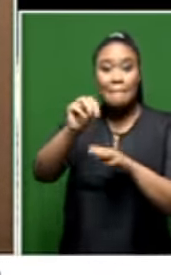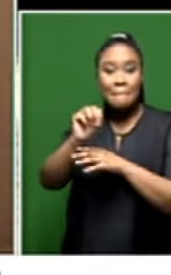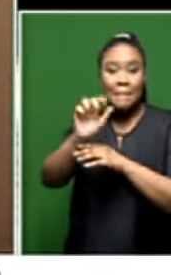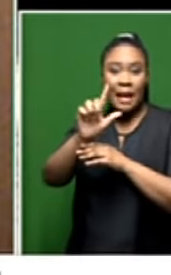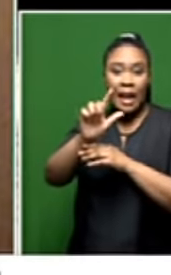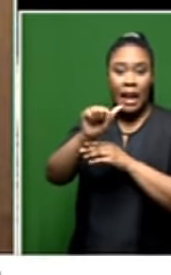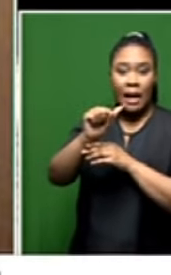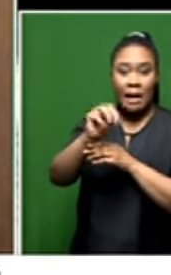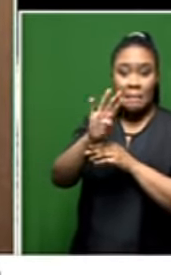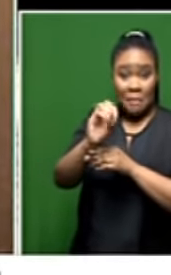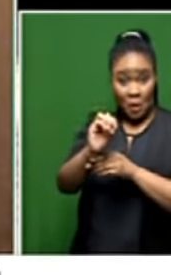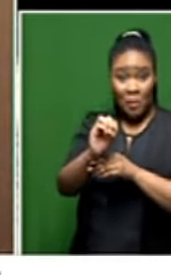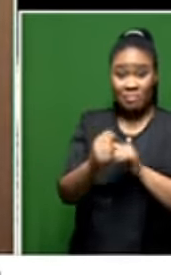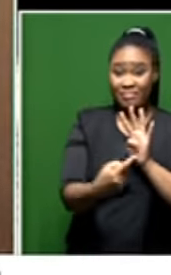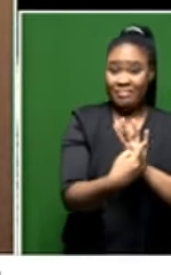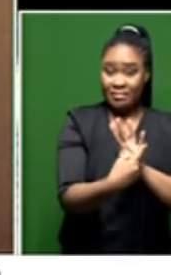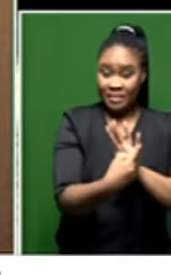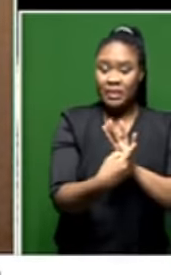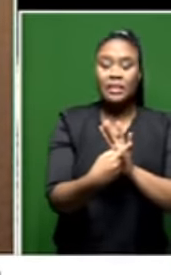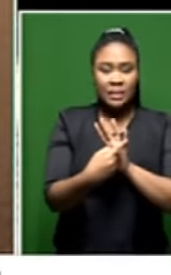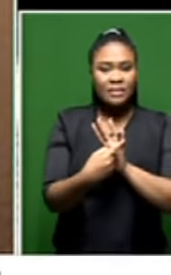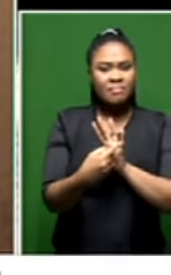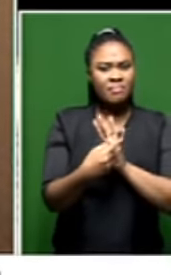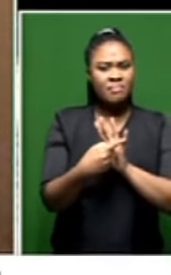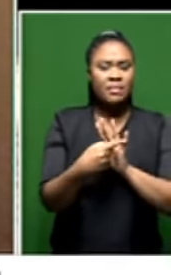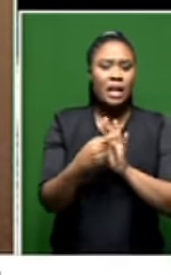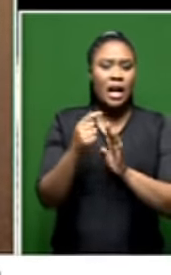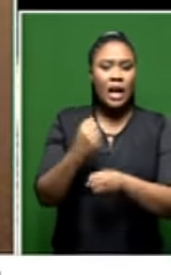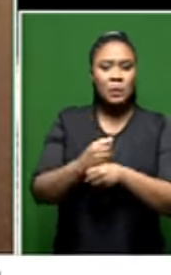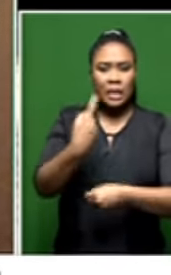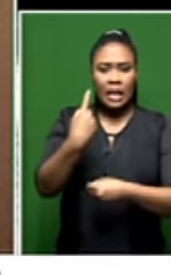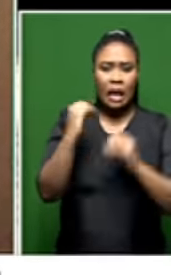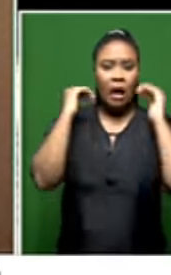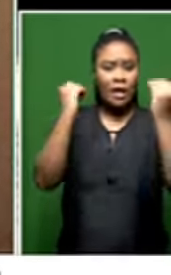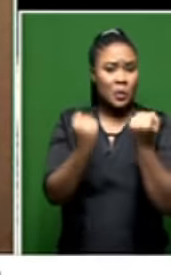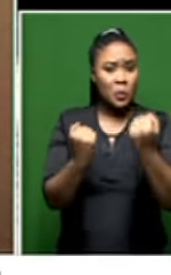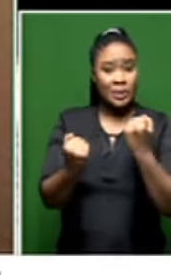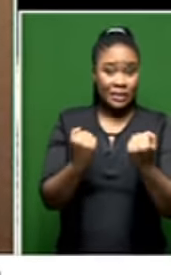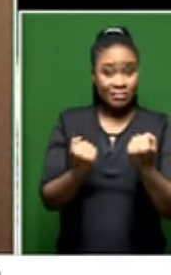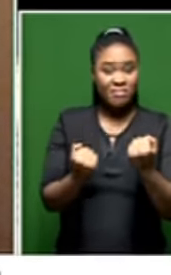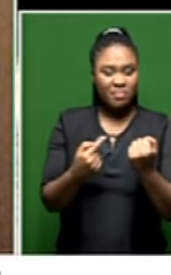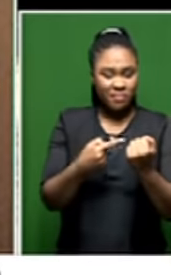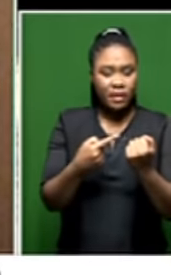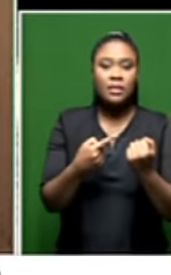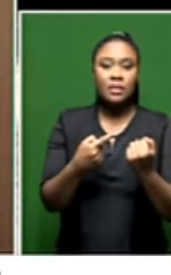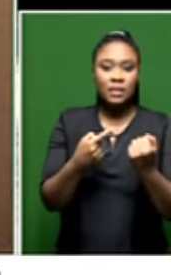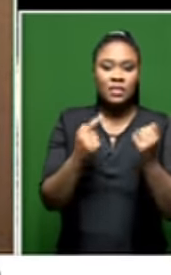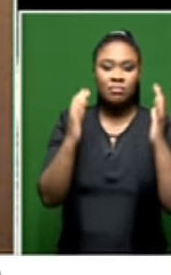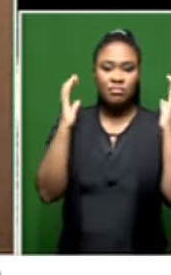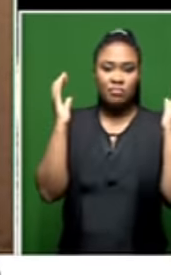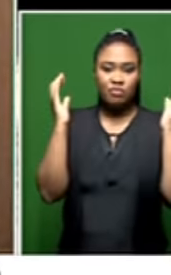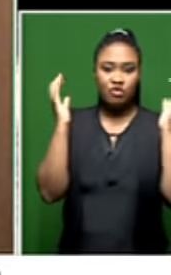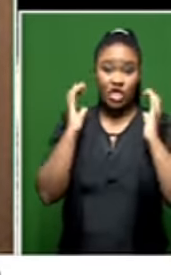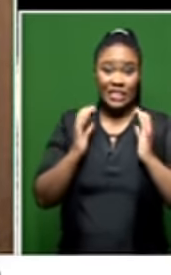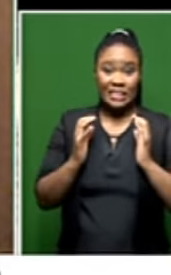Mlambo, this is also Dunstan Mlambo, the Gauteng High Court Division's judge president there. He served